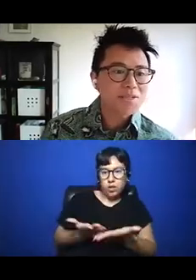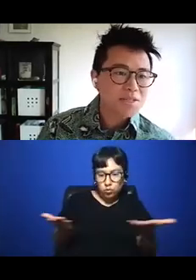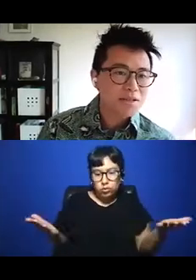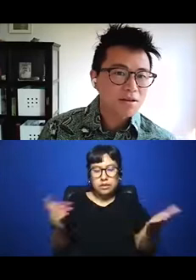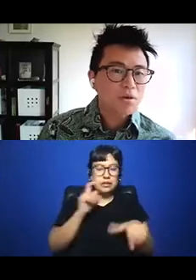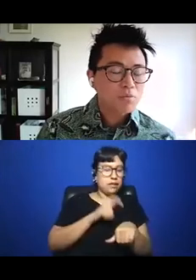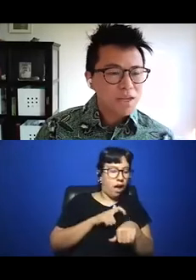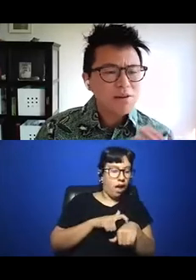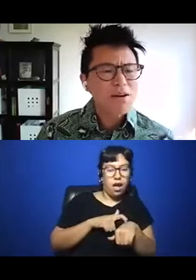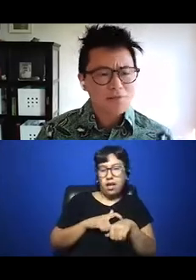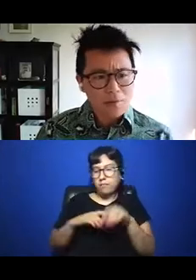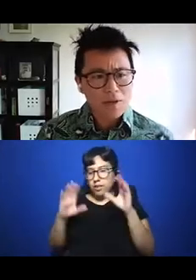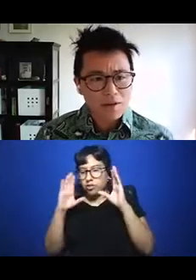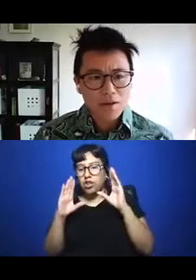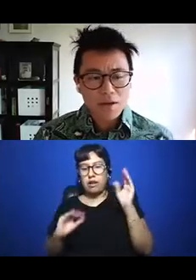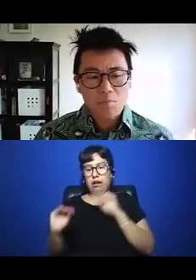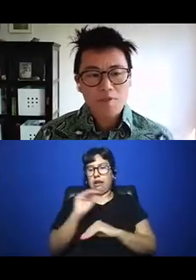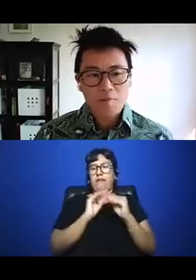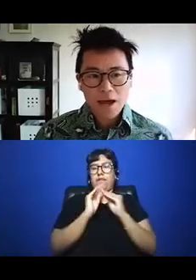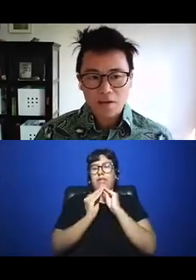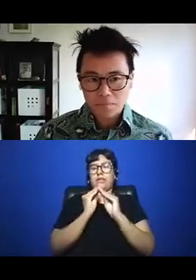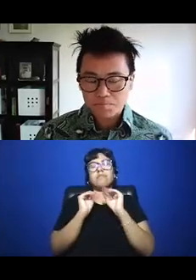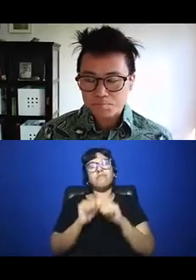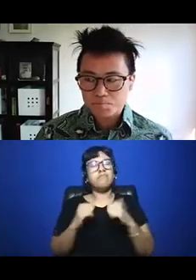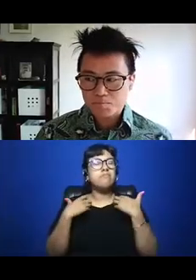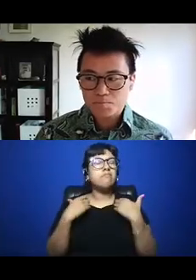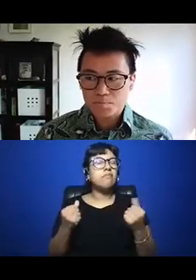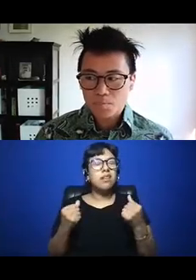or attention, we can recover from it and build back.